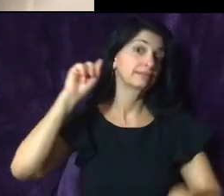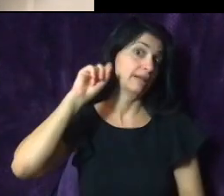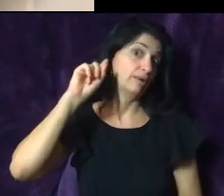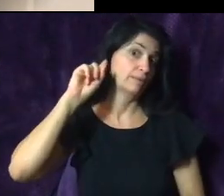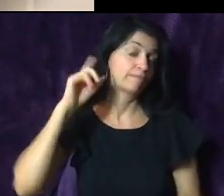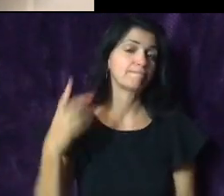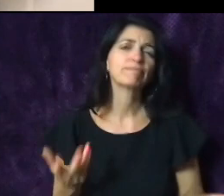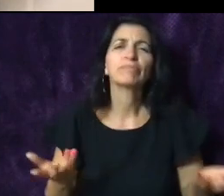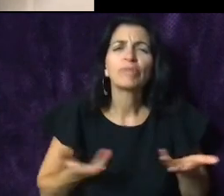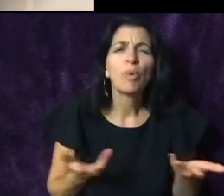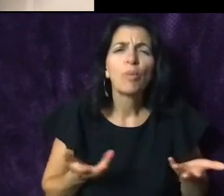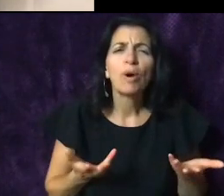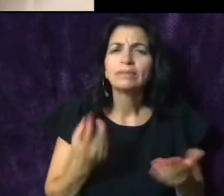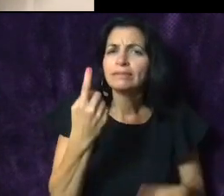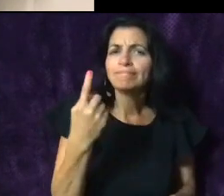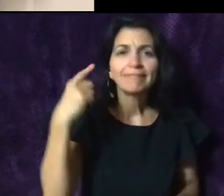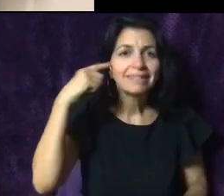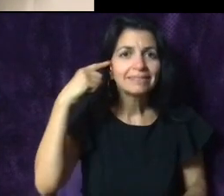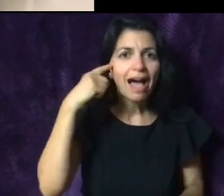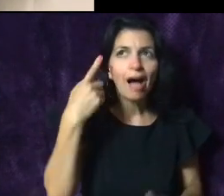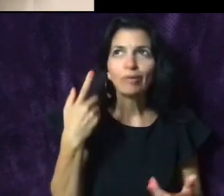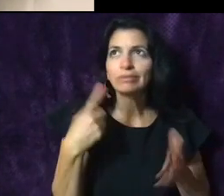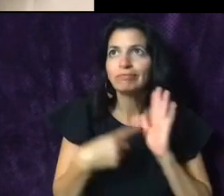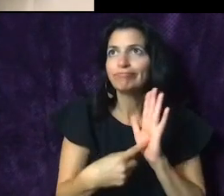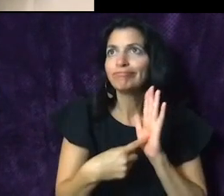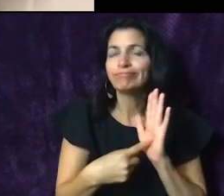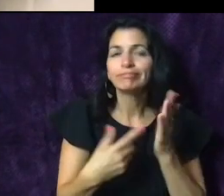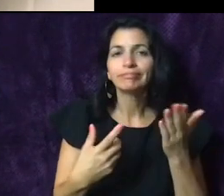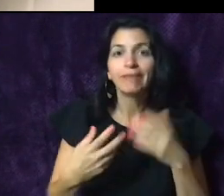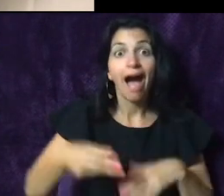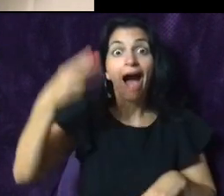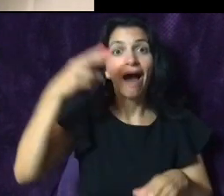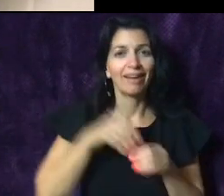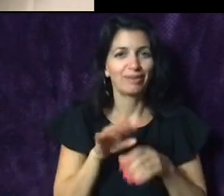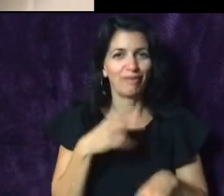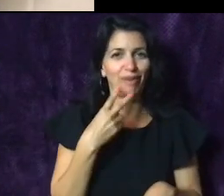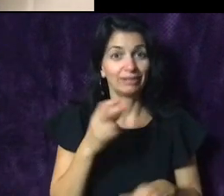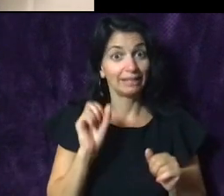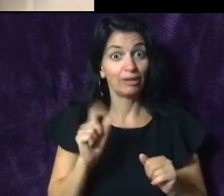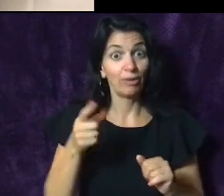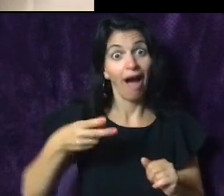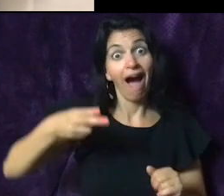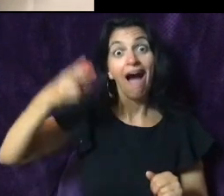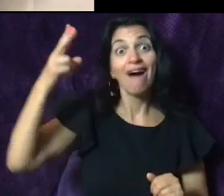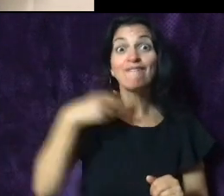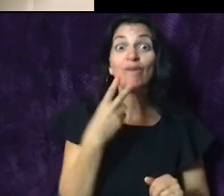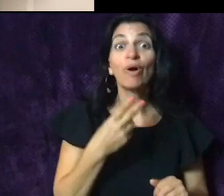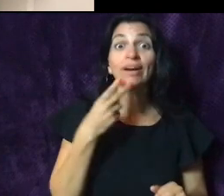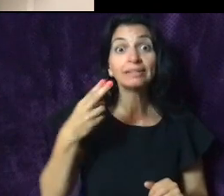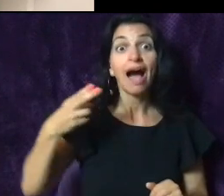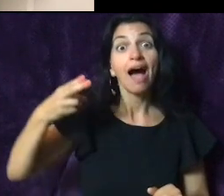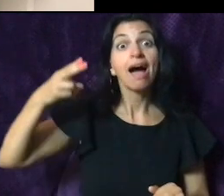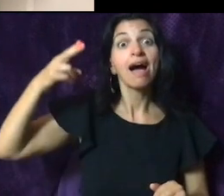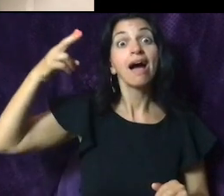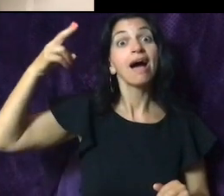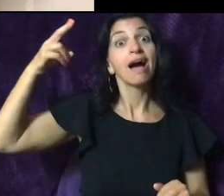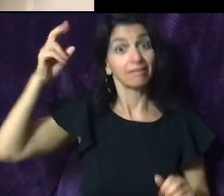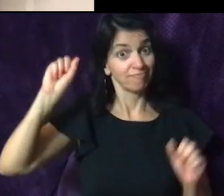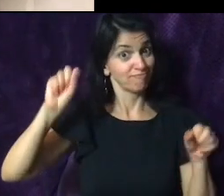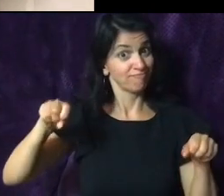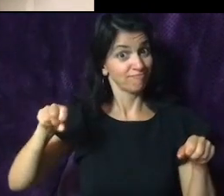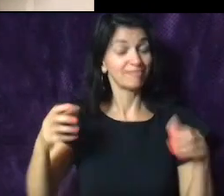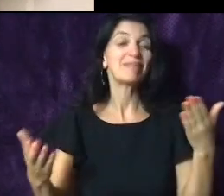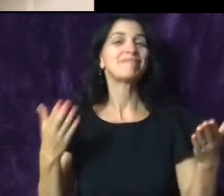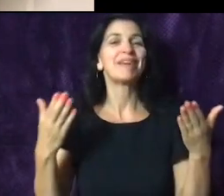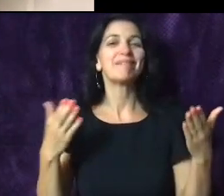What's a sound that you can make that's high in your voice? Can you make a high sound maybe with your voice? Maybe